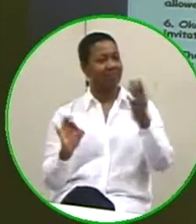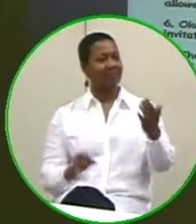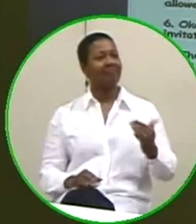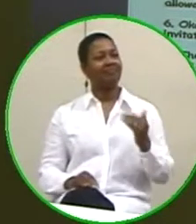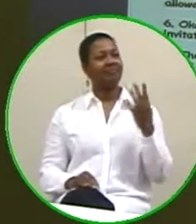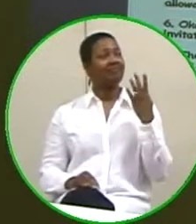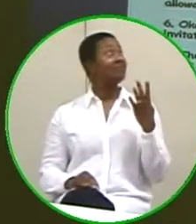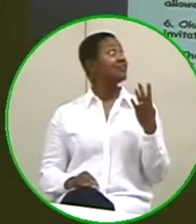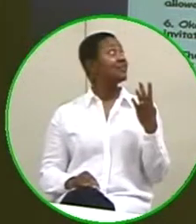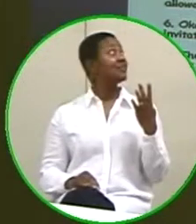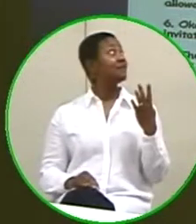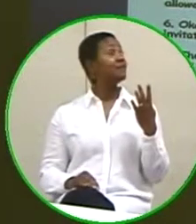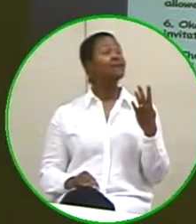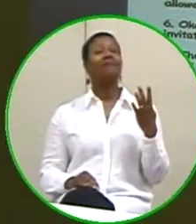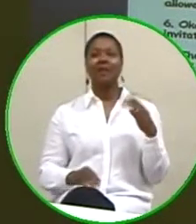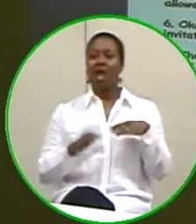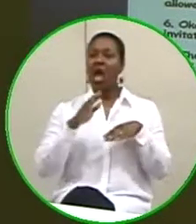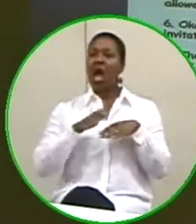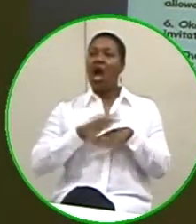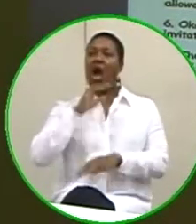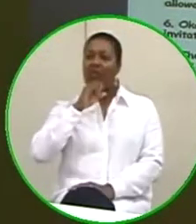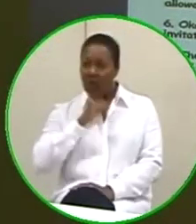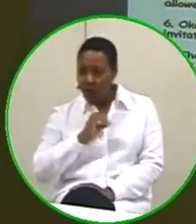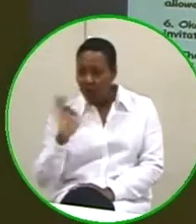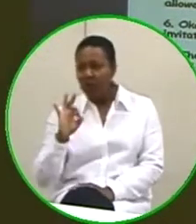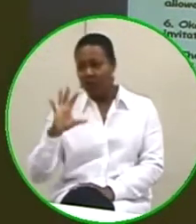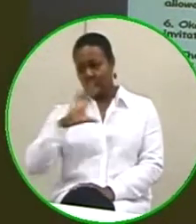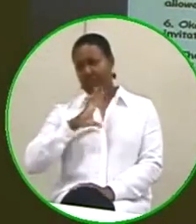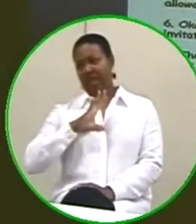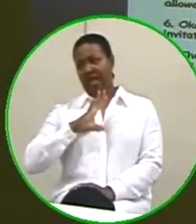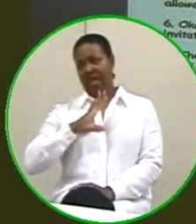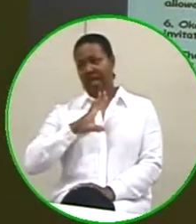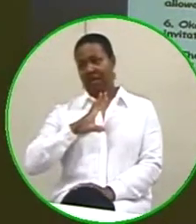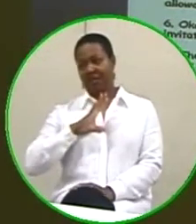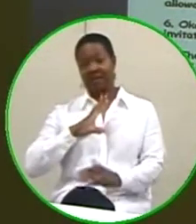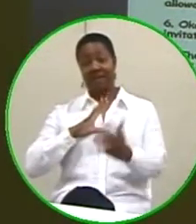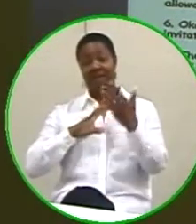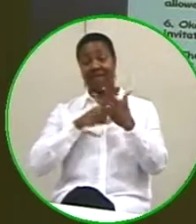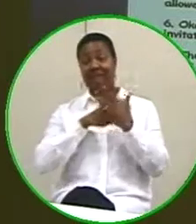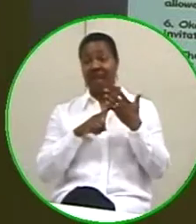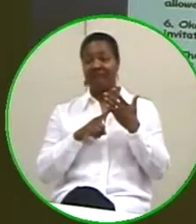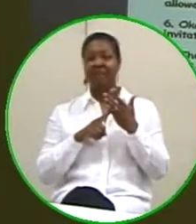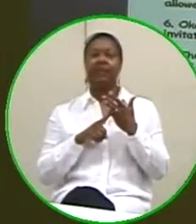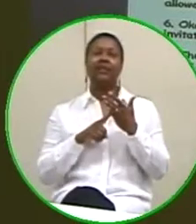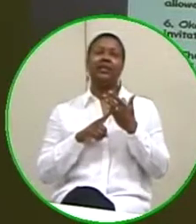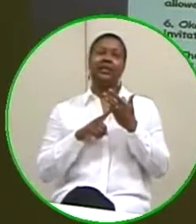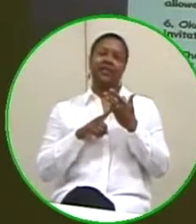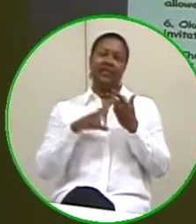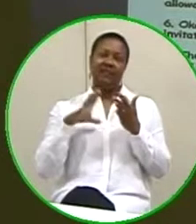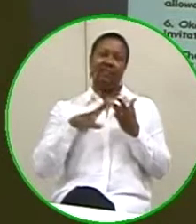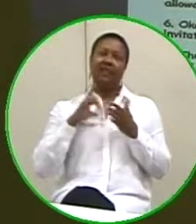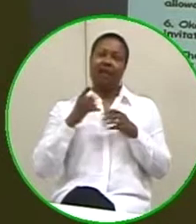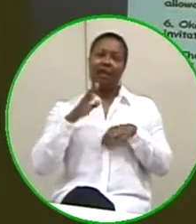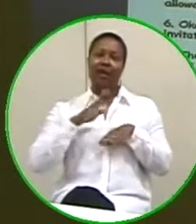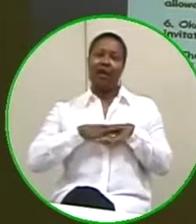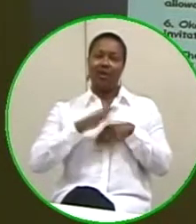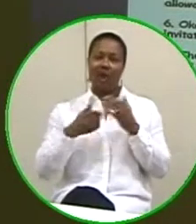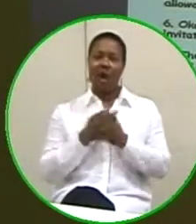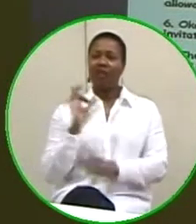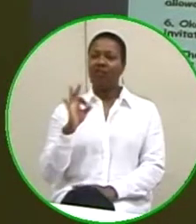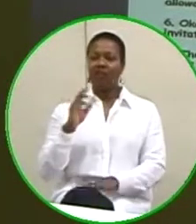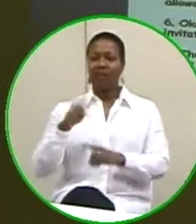4, the dog can get on the old furniture. 5, fine, the dog is allowed on all the furniture, but is not